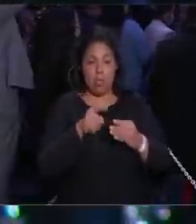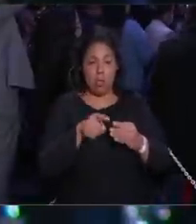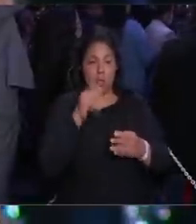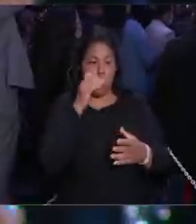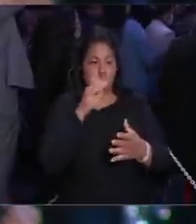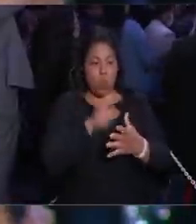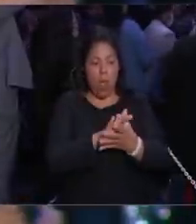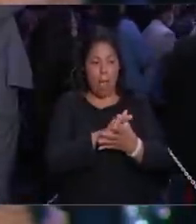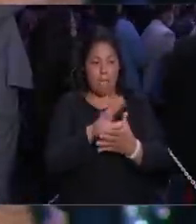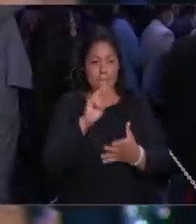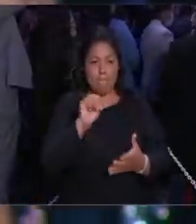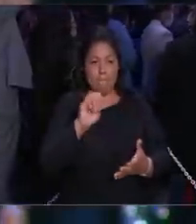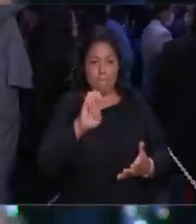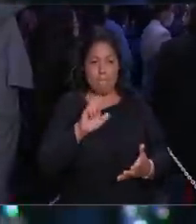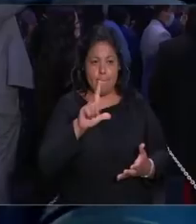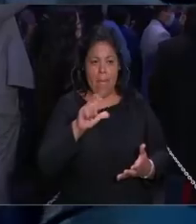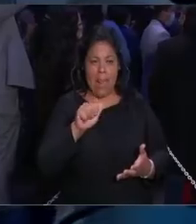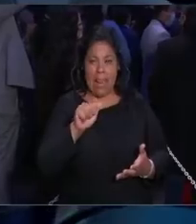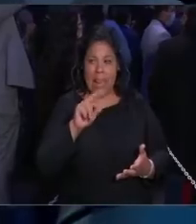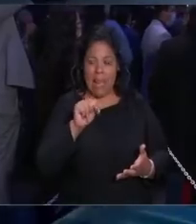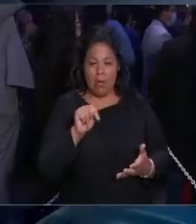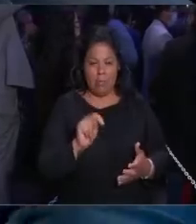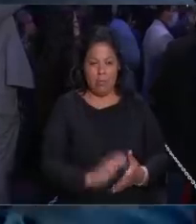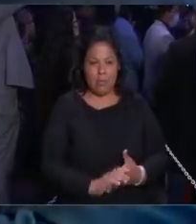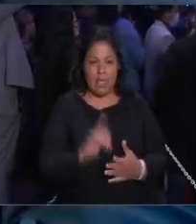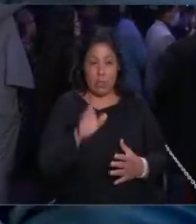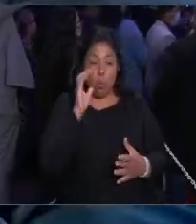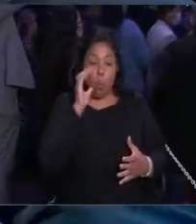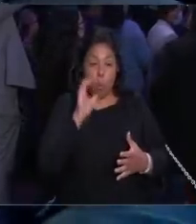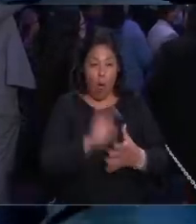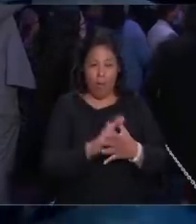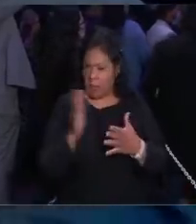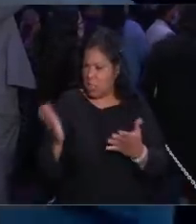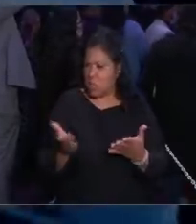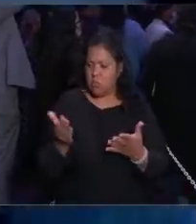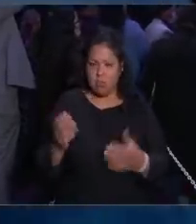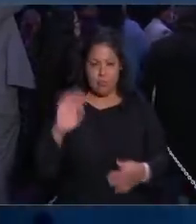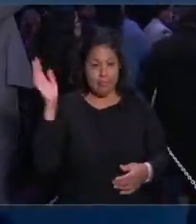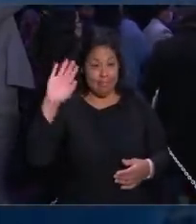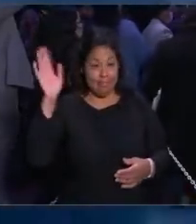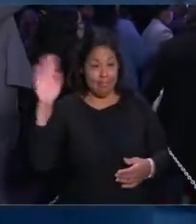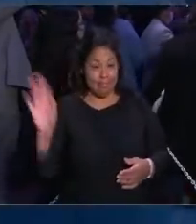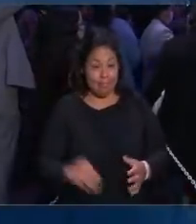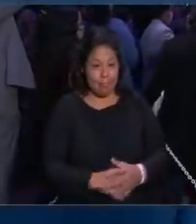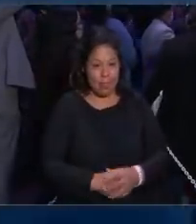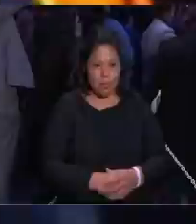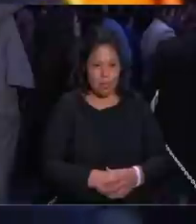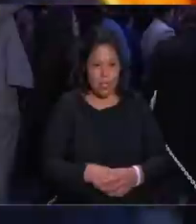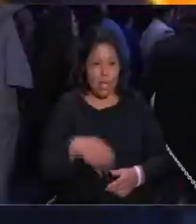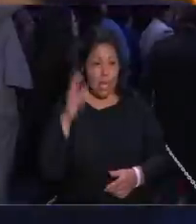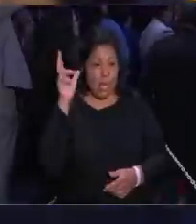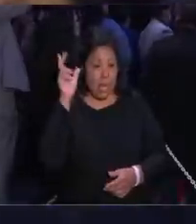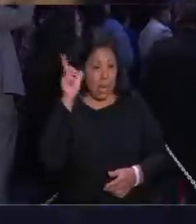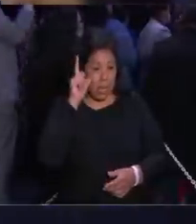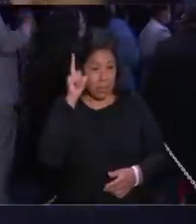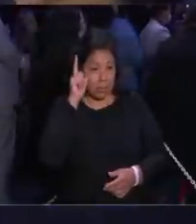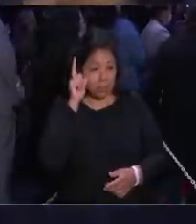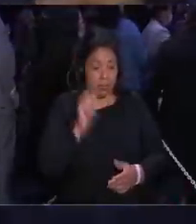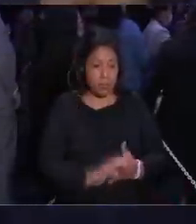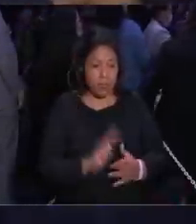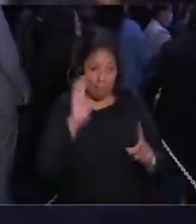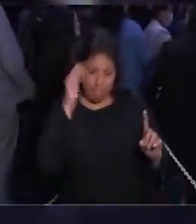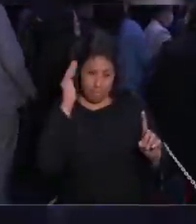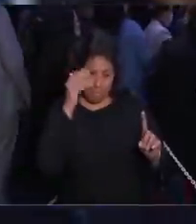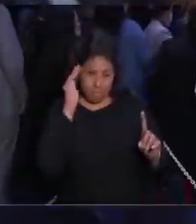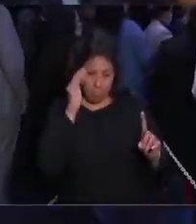live? Lo casé con su esposa que está aquí. Listen. Escucha. It's